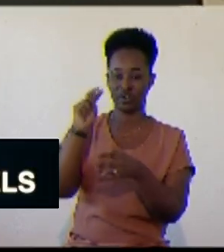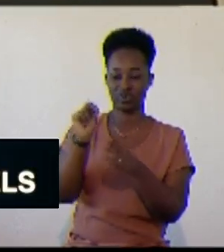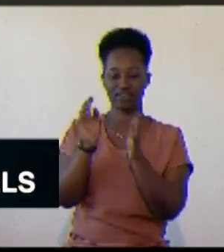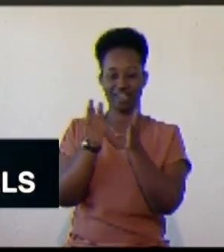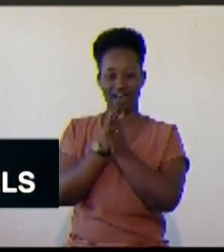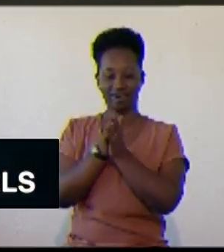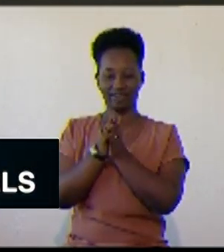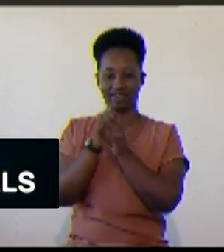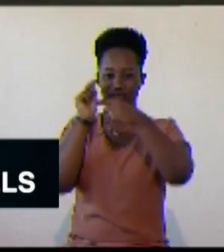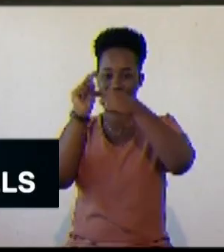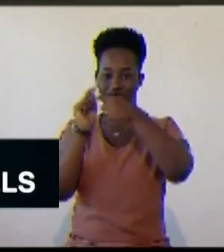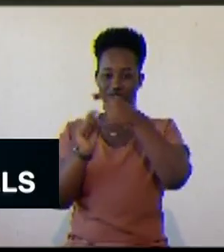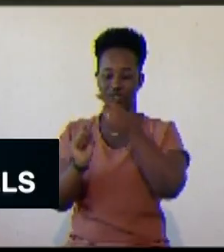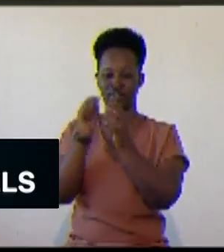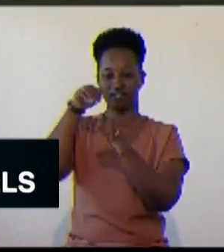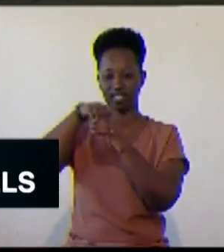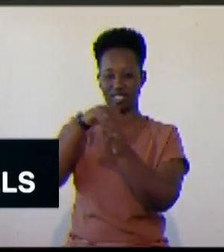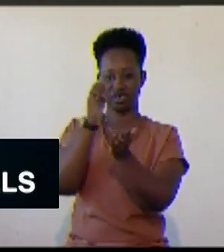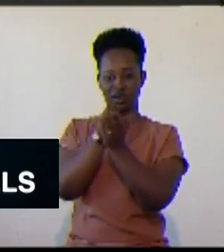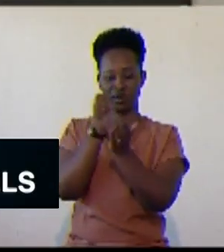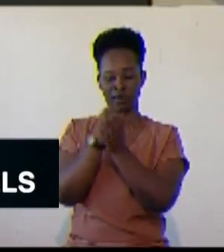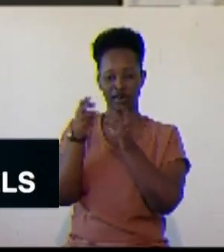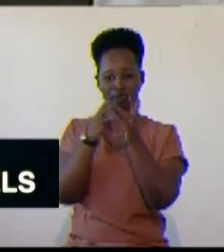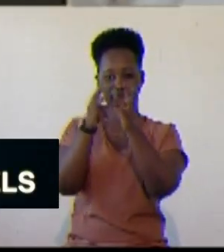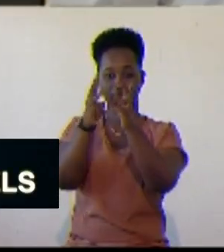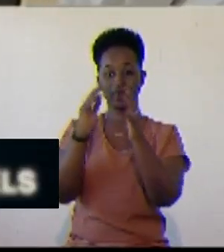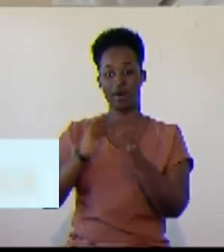economic models. And our lesson title,